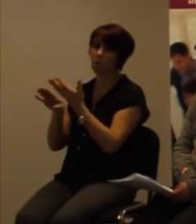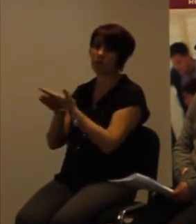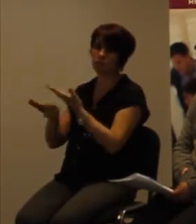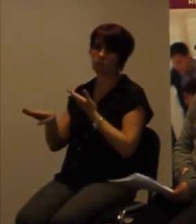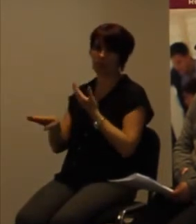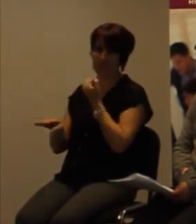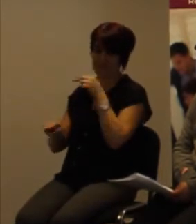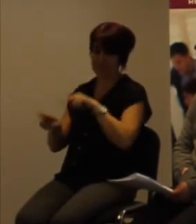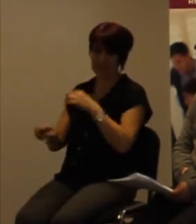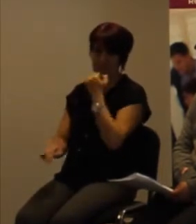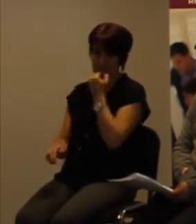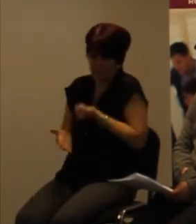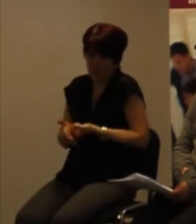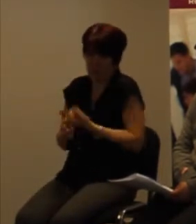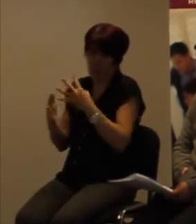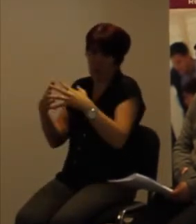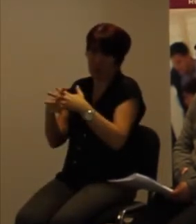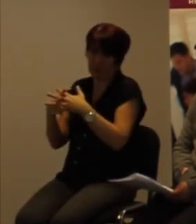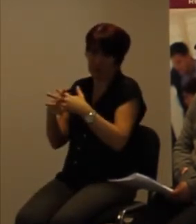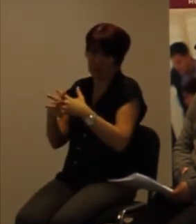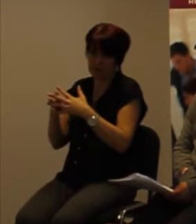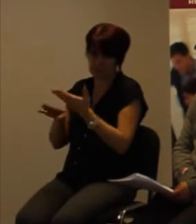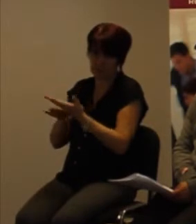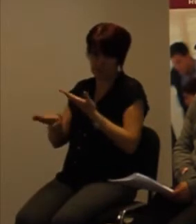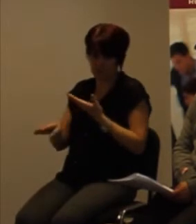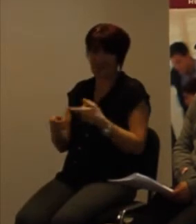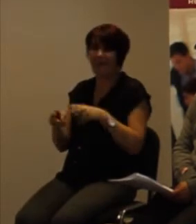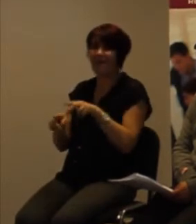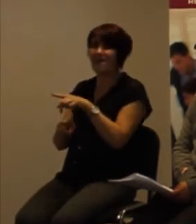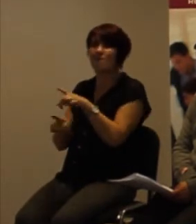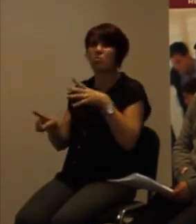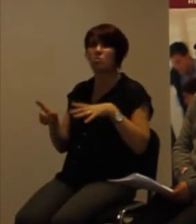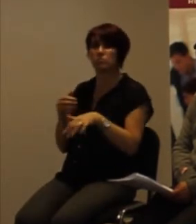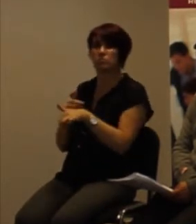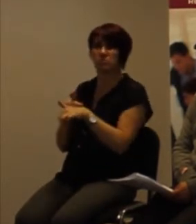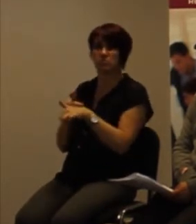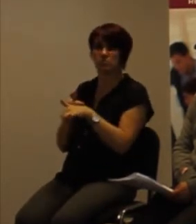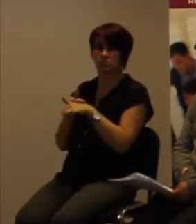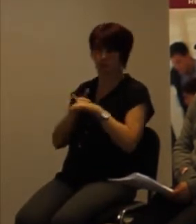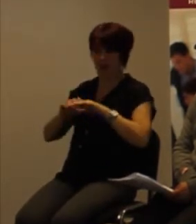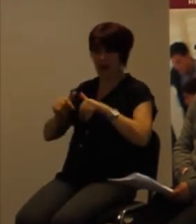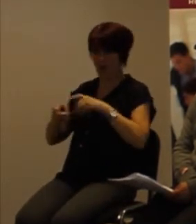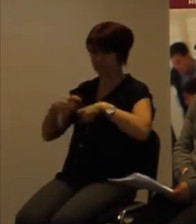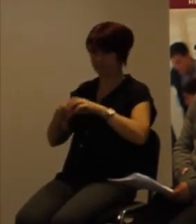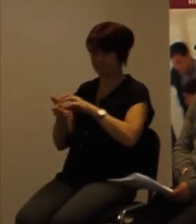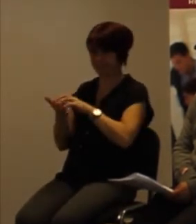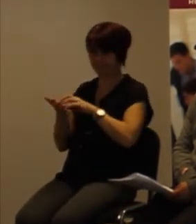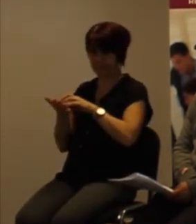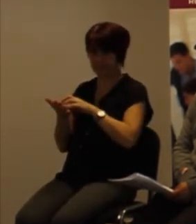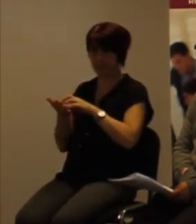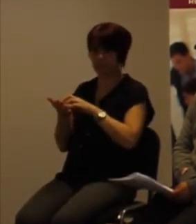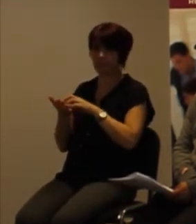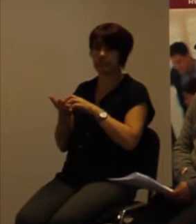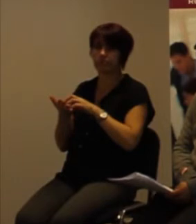of assessment as a minimum. That's for externally set materials. If you are looking for support in doing this from OCNI,